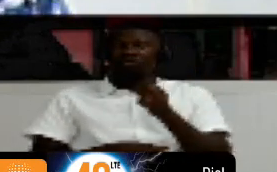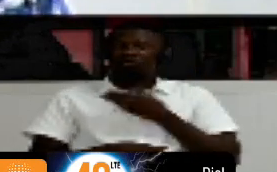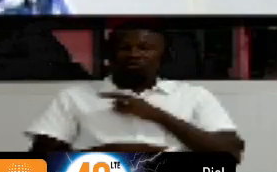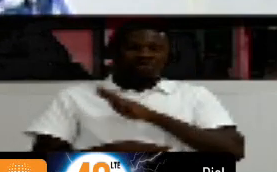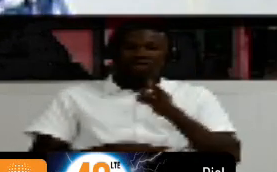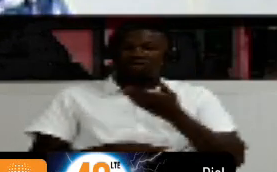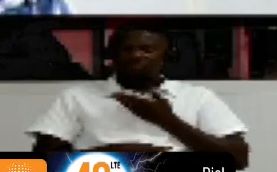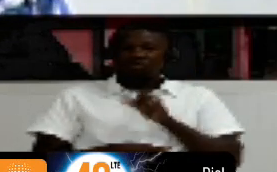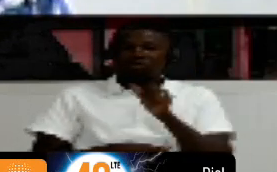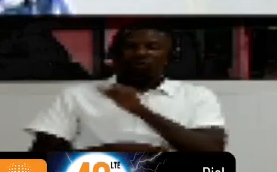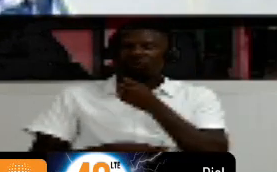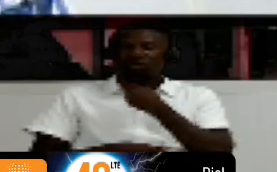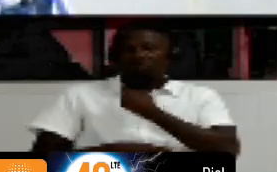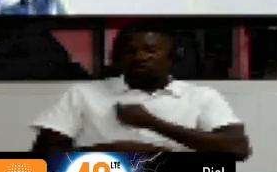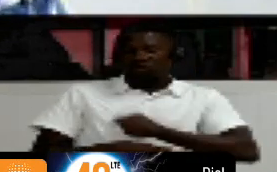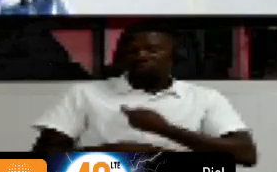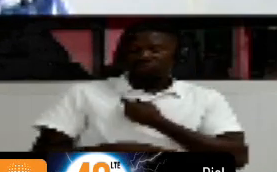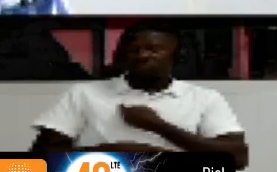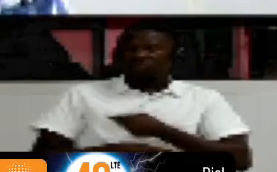operations.